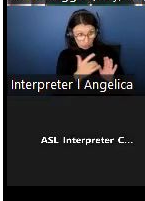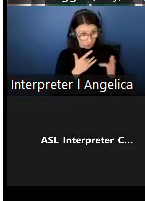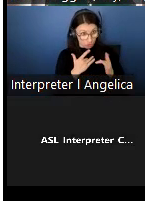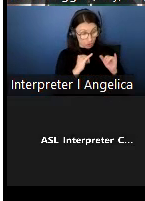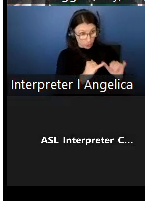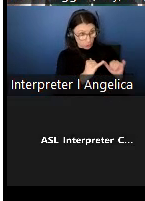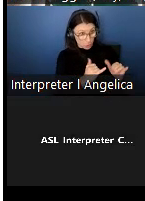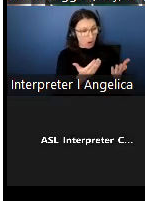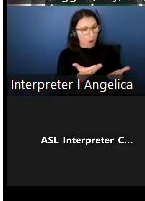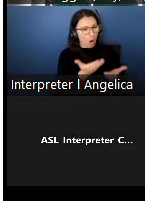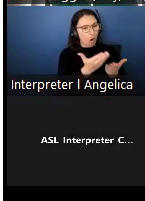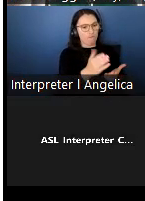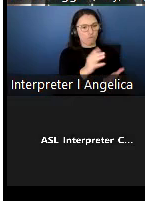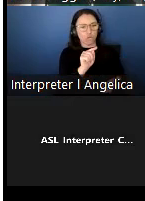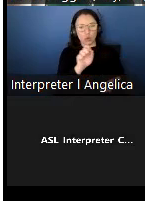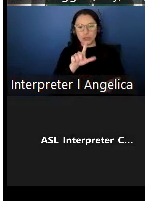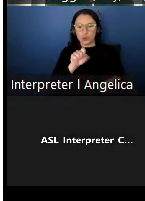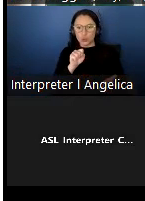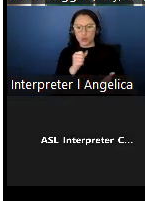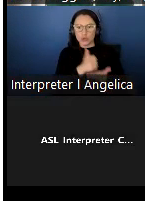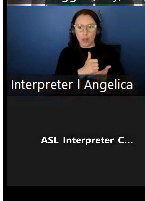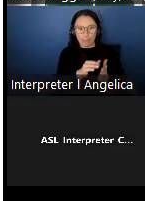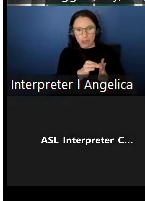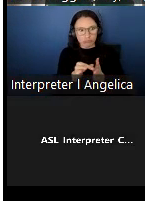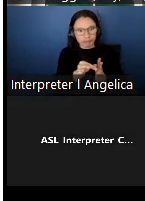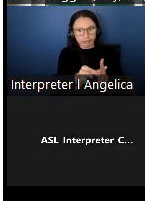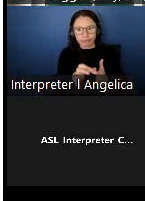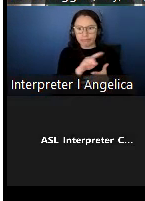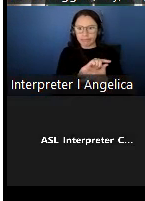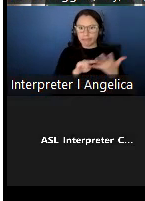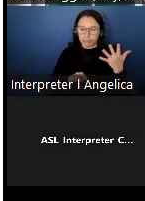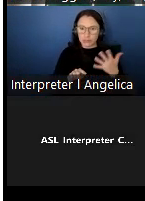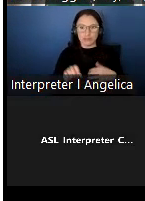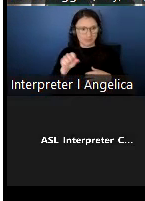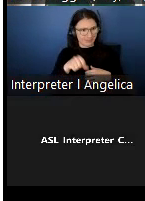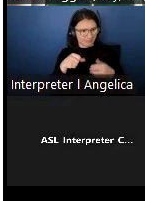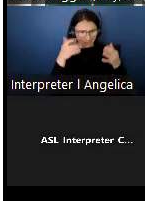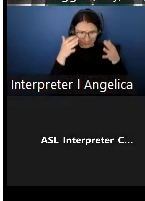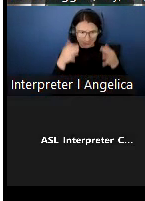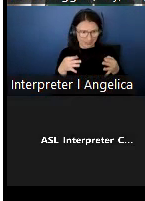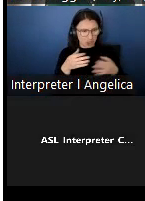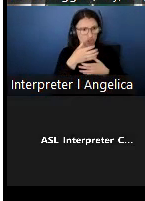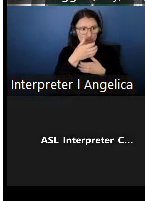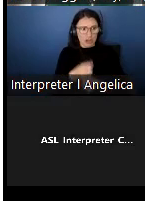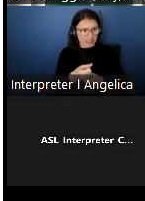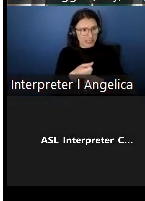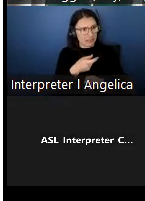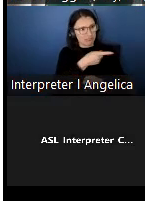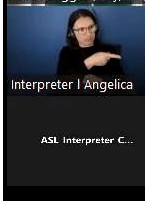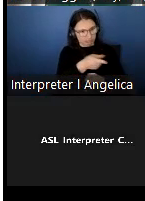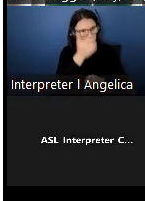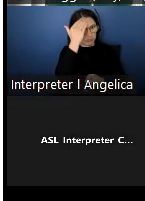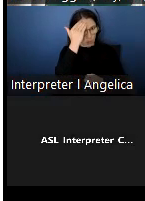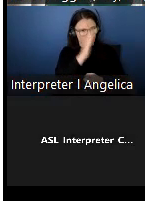offering tools to help you navigate those things. But yeah, absolutely. Trusting the fact that they know their situation